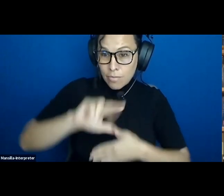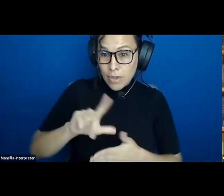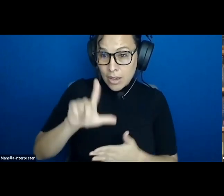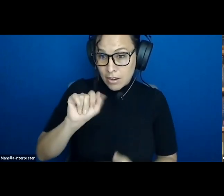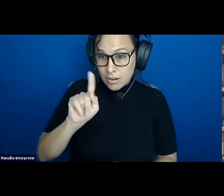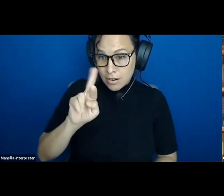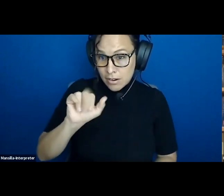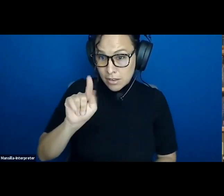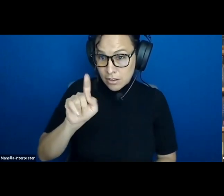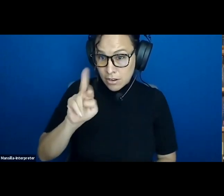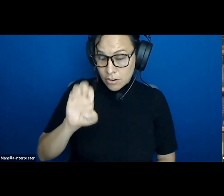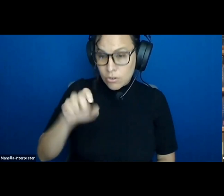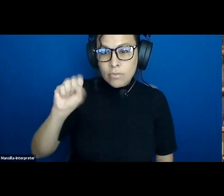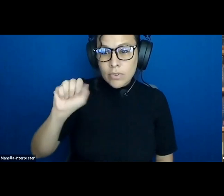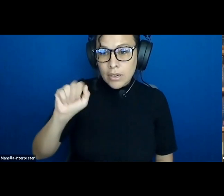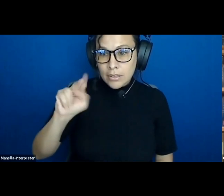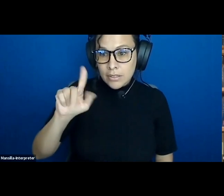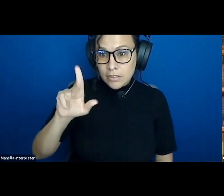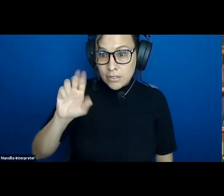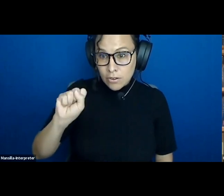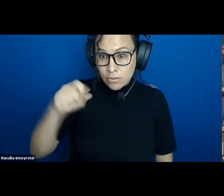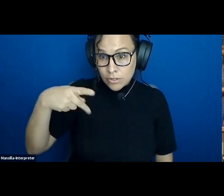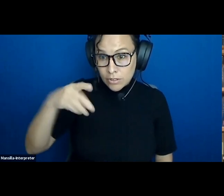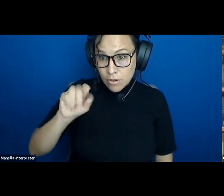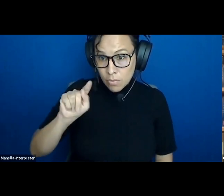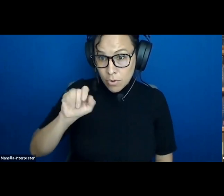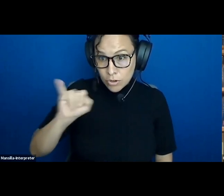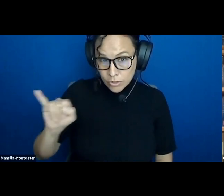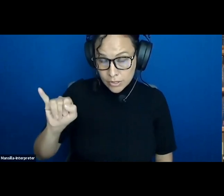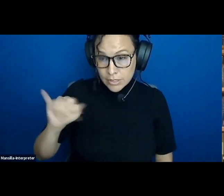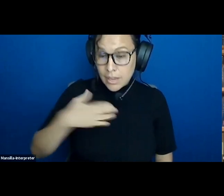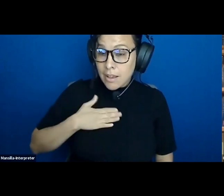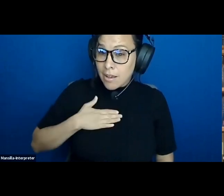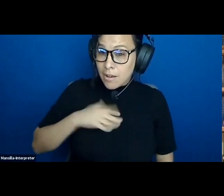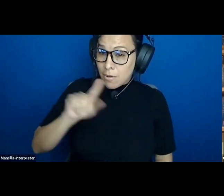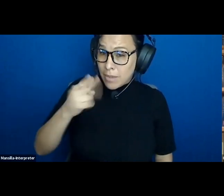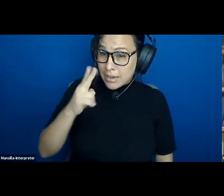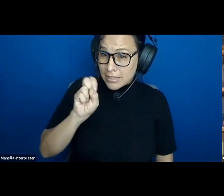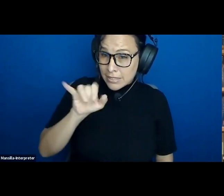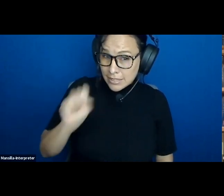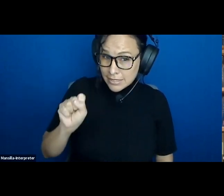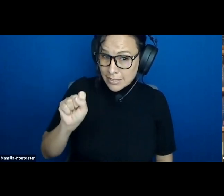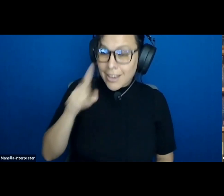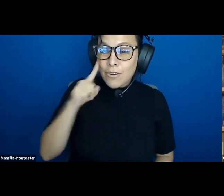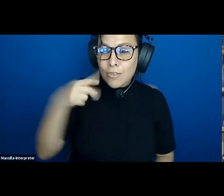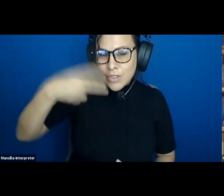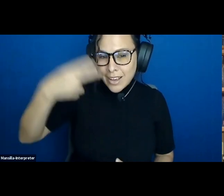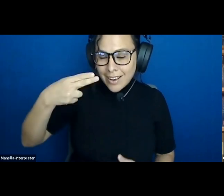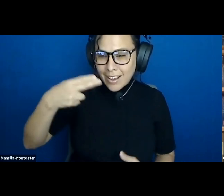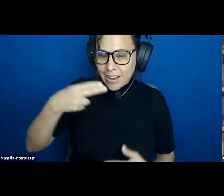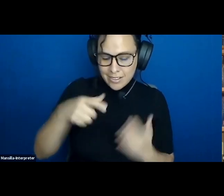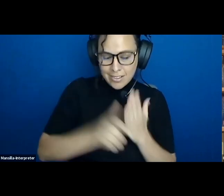Luis Potosí, Mexico. And my master's thesis was about the history of the little magazine El Corno